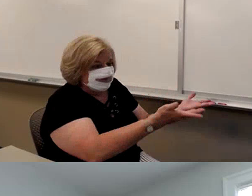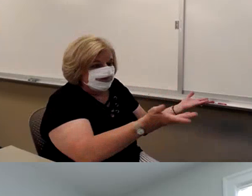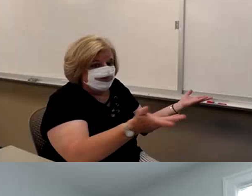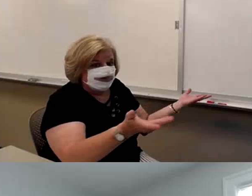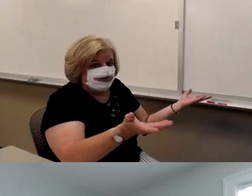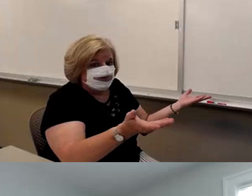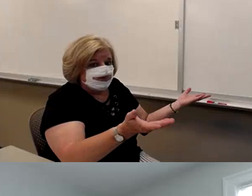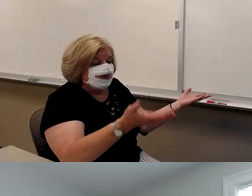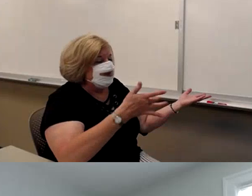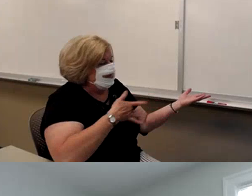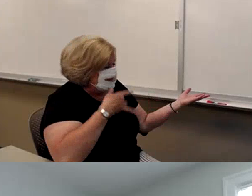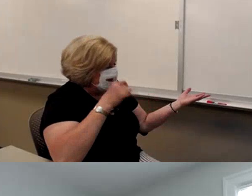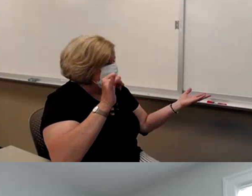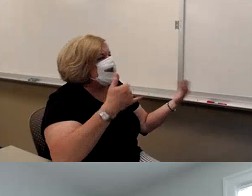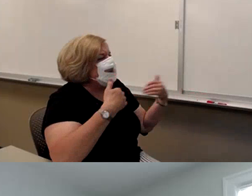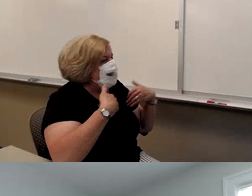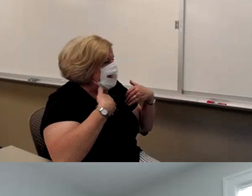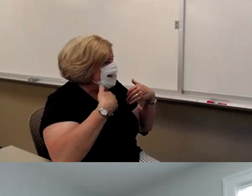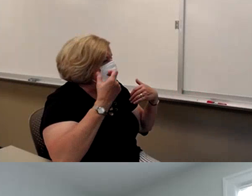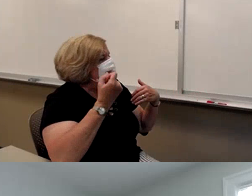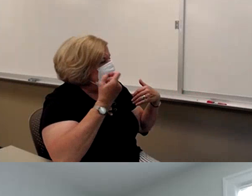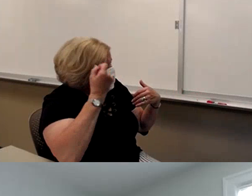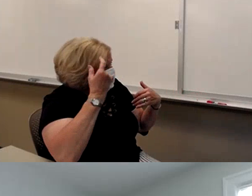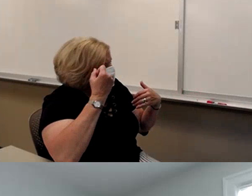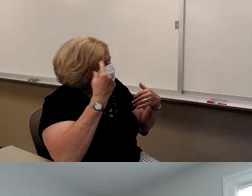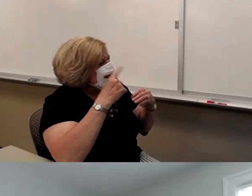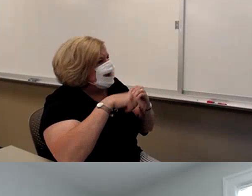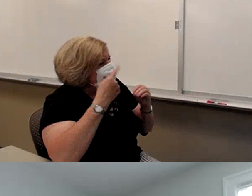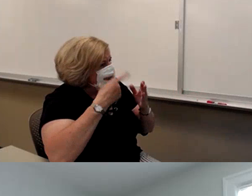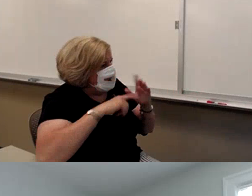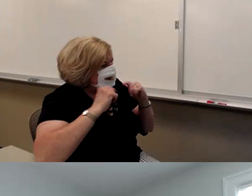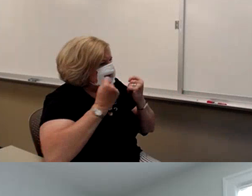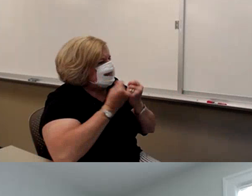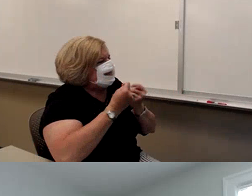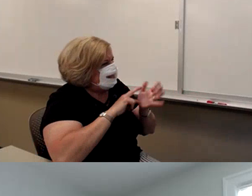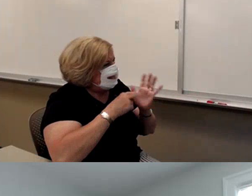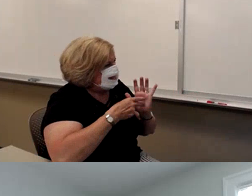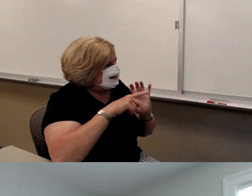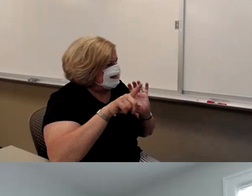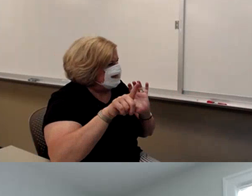Do you guys feel like you have a little bit understanding, a little bit more with Teams?